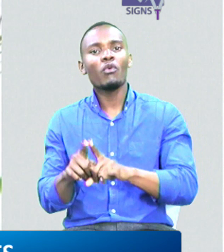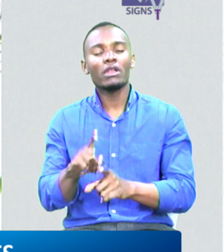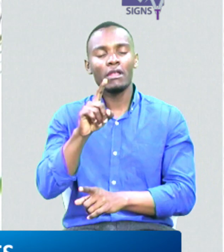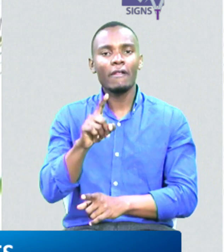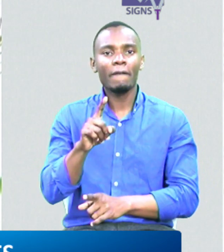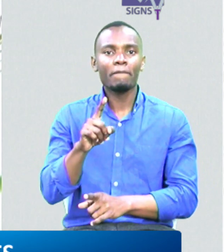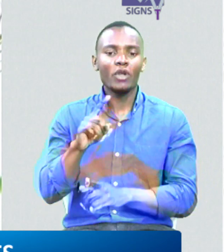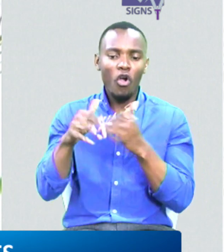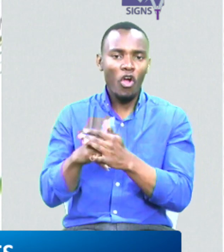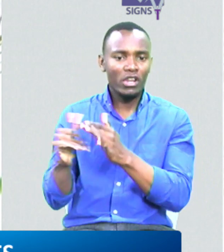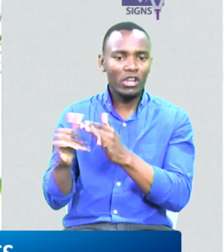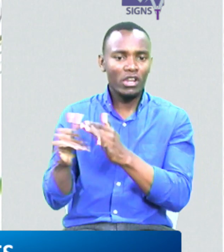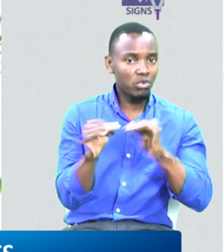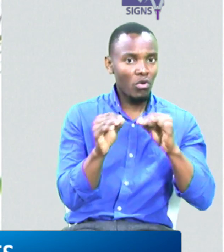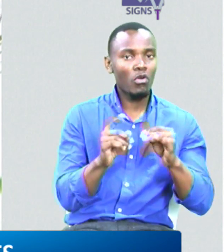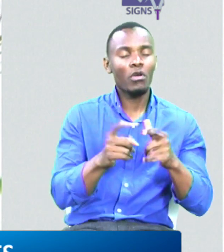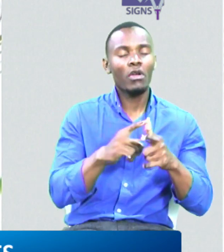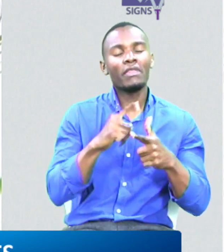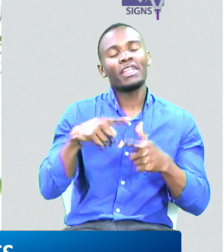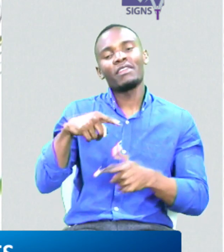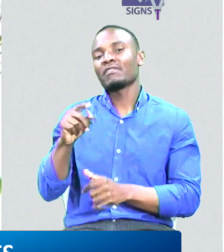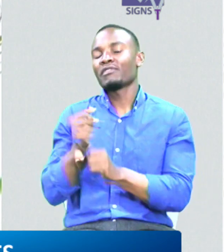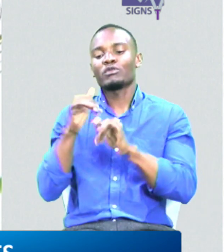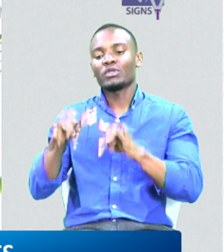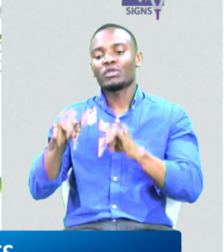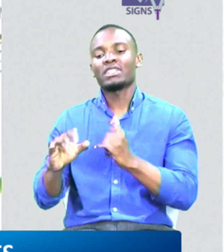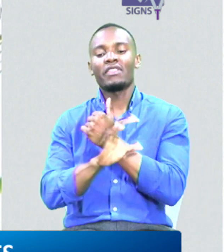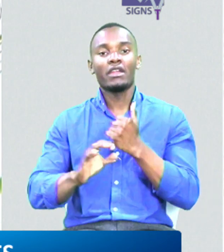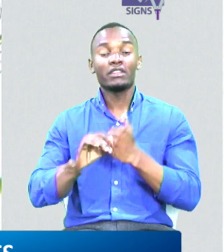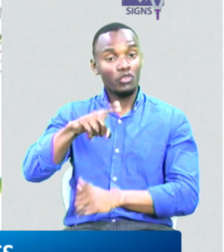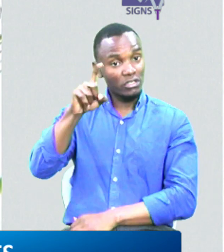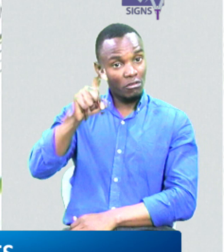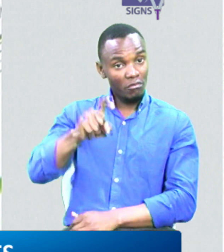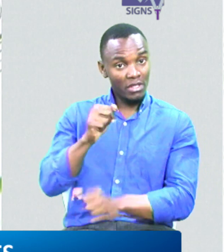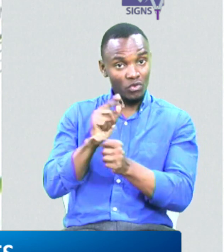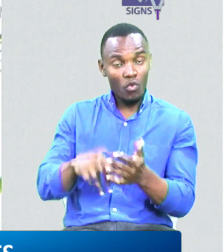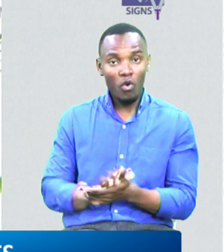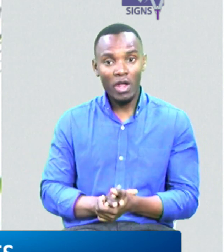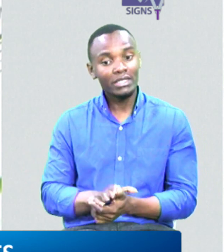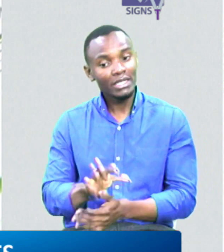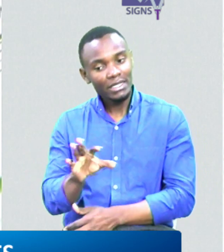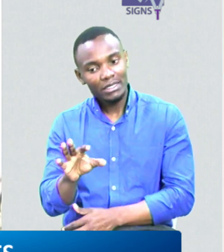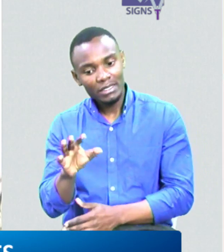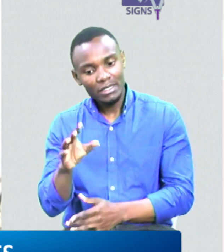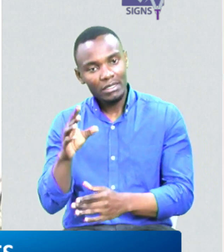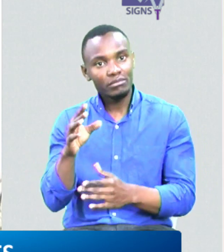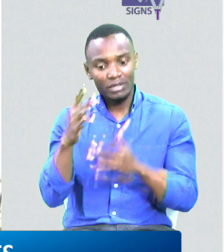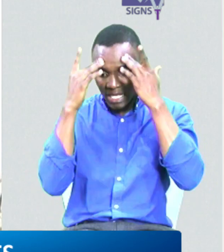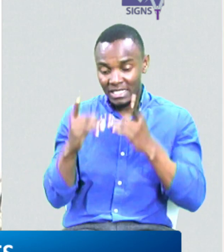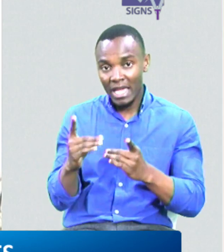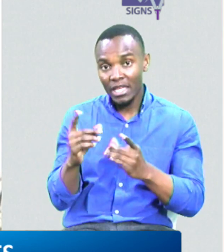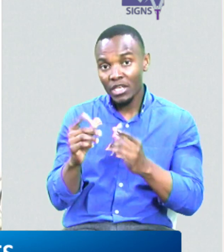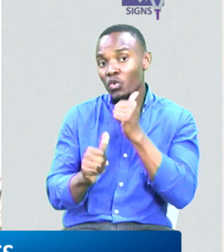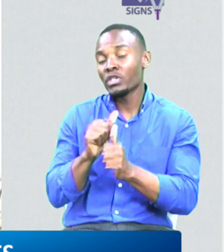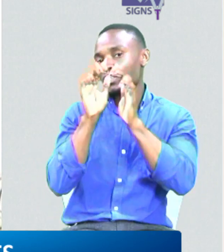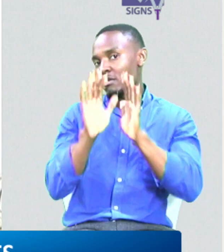country. Some change clothes at the airport from one country to another. That is the truth. Why can't